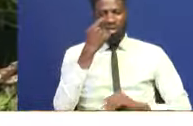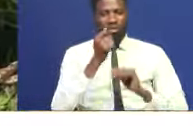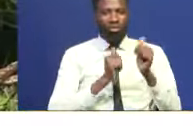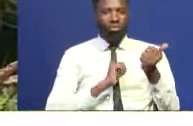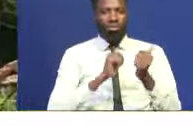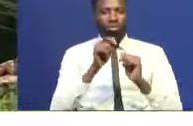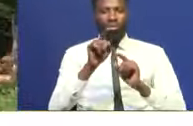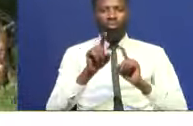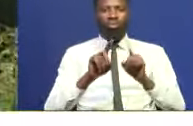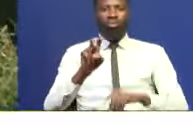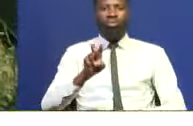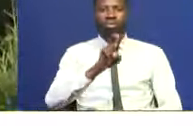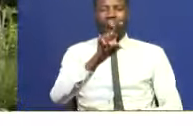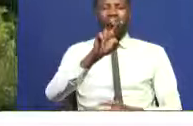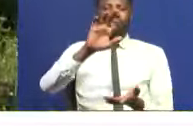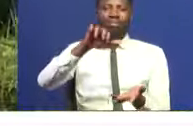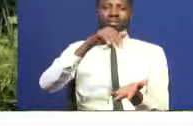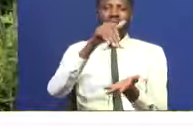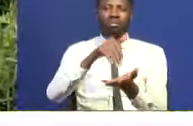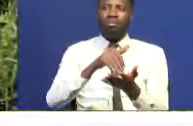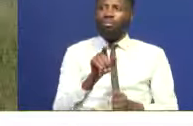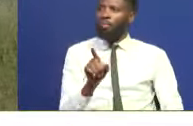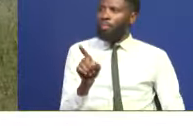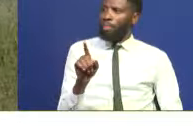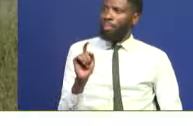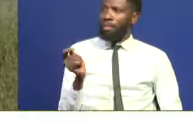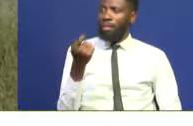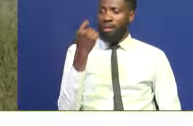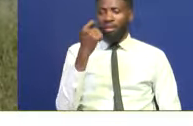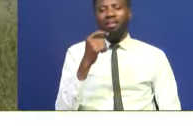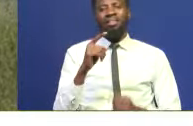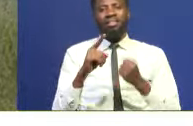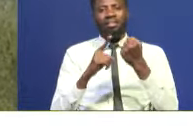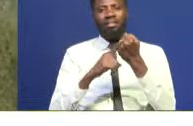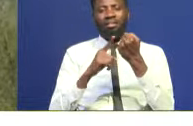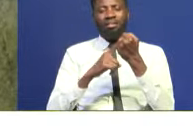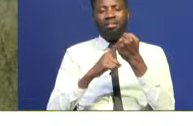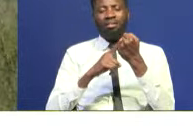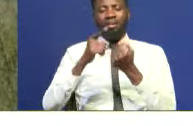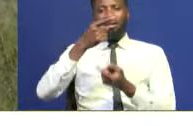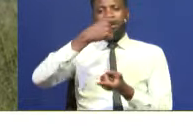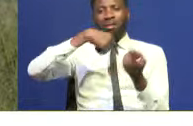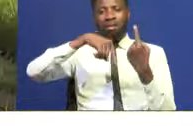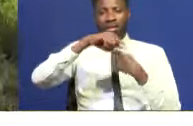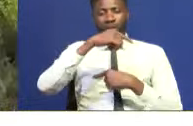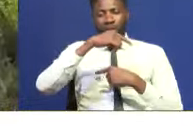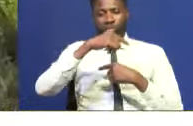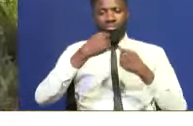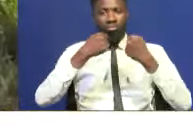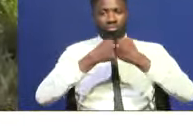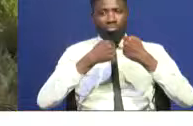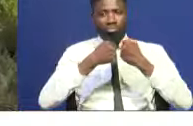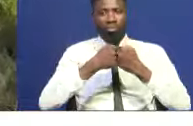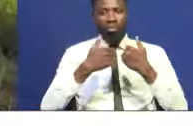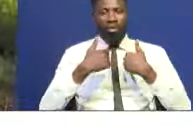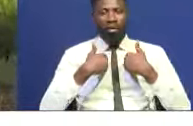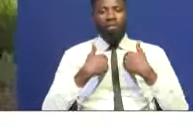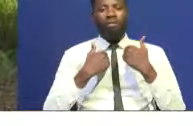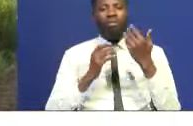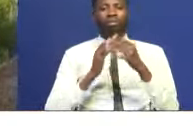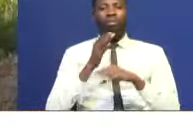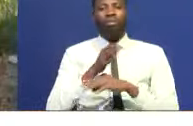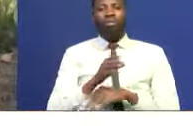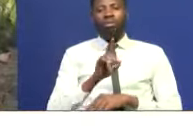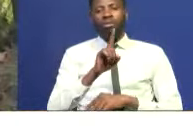destination. The Kenyan meet was the 6th round of the World Athletics Continental Tour Gold Series and brought together